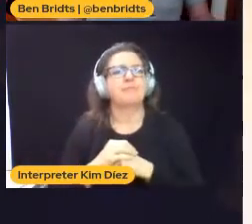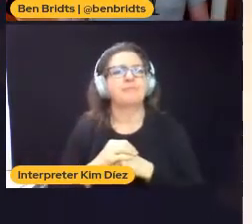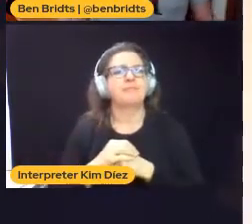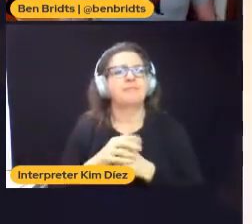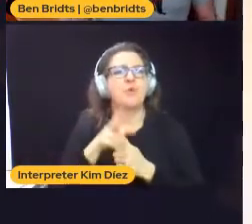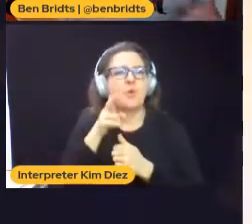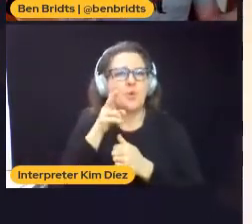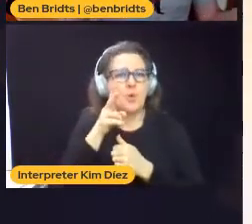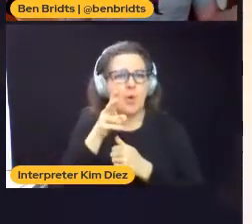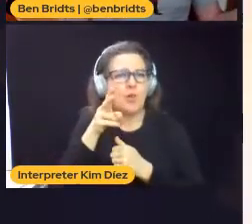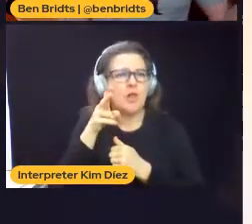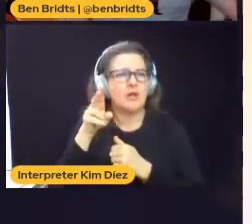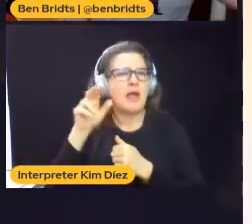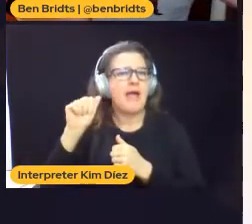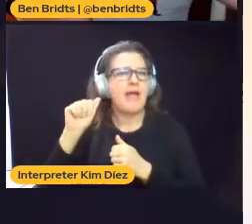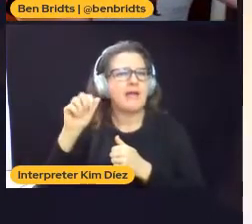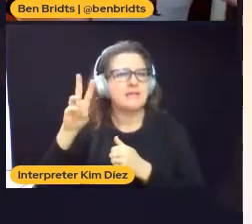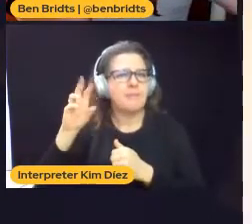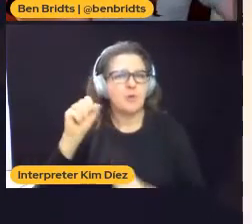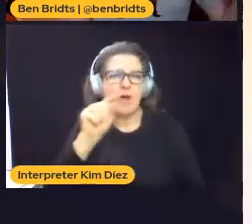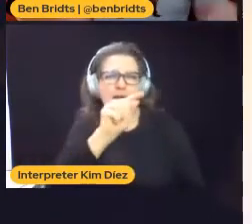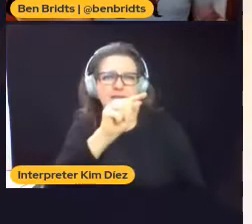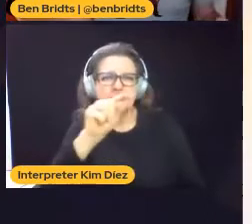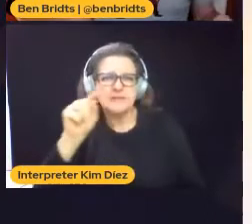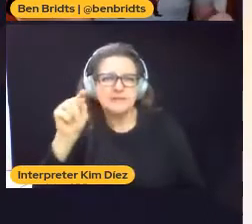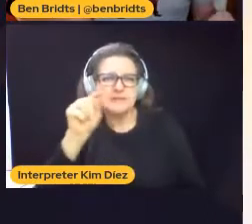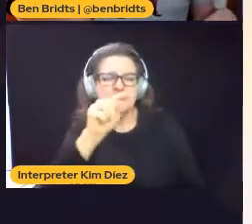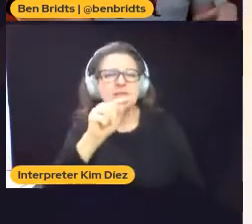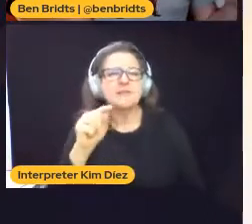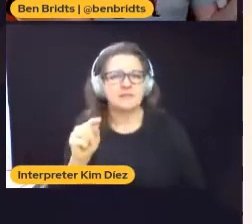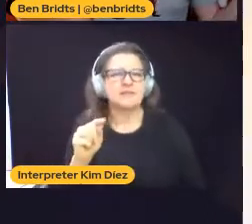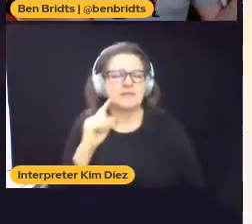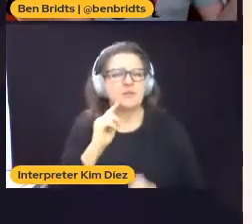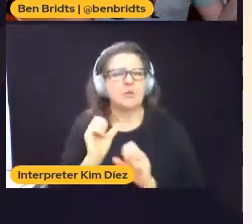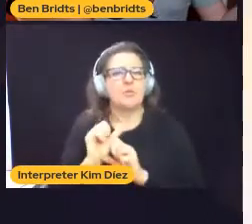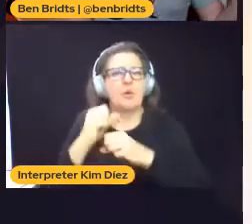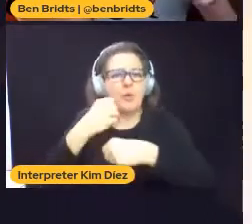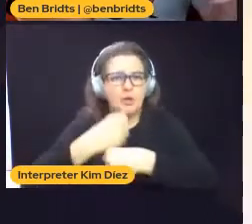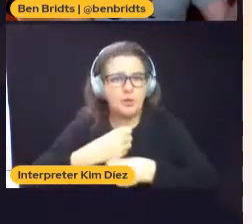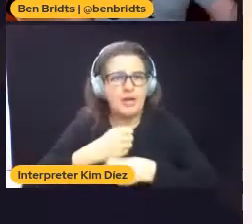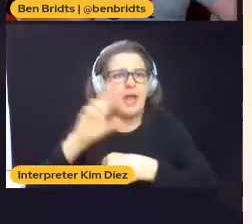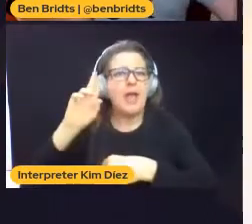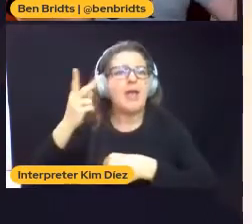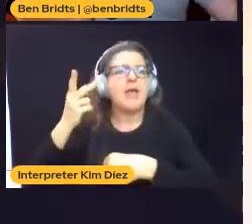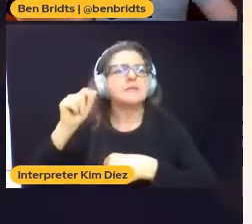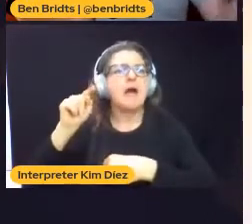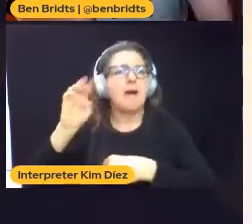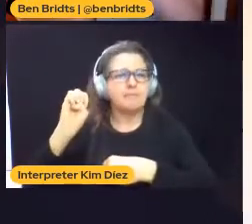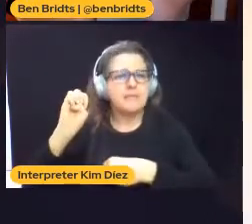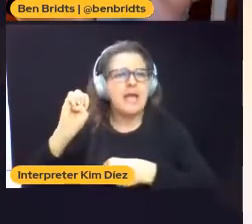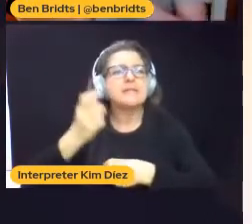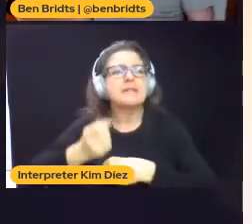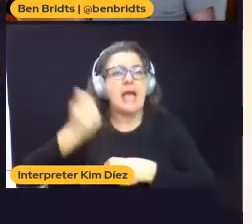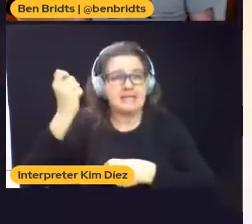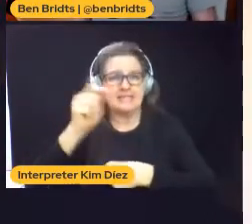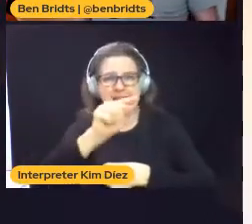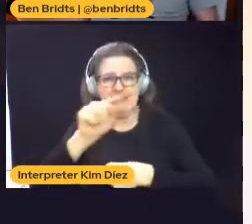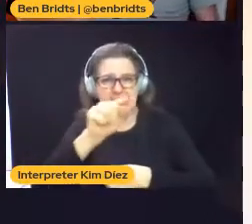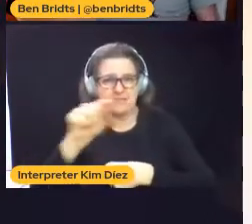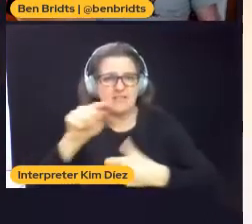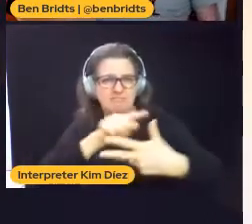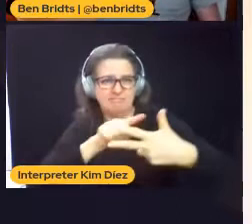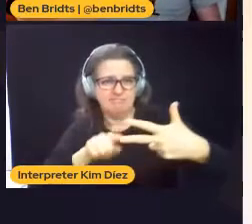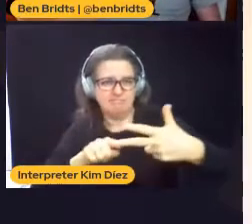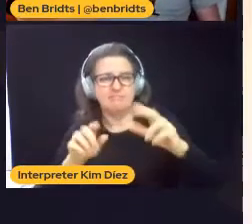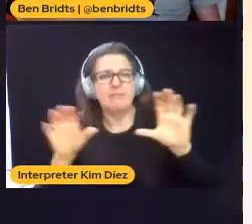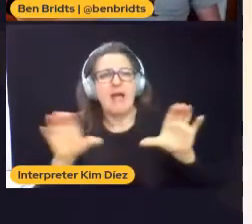::AWS, where we have those create, update, and delete actions. What you can't see here is that the rest of the line would have